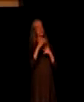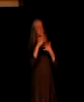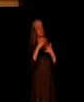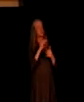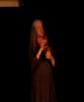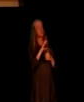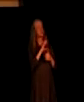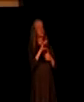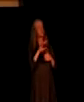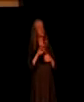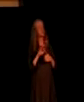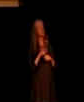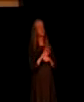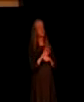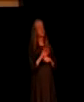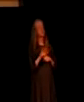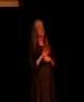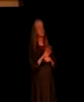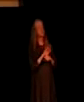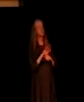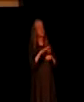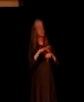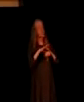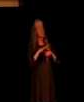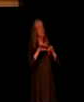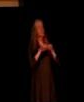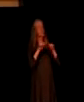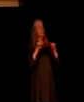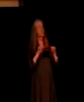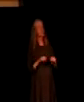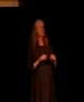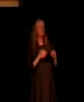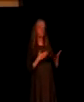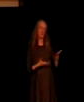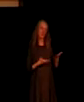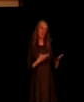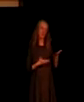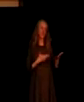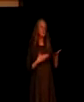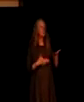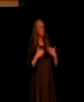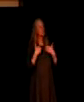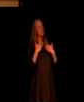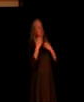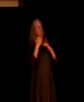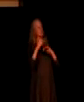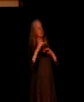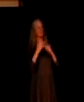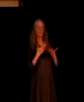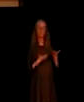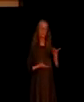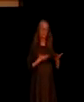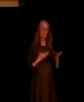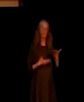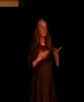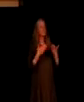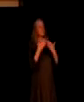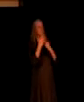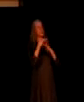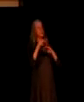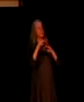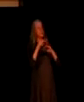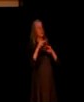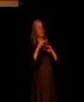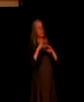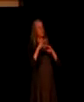attributes of the functioning Earth system might have some sort of limit, might have some sort of boundary, that if we